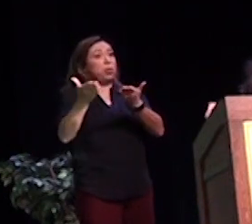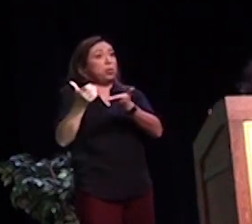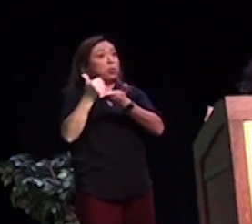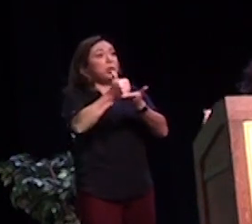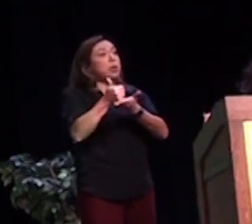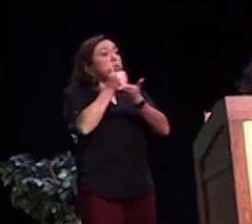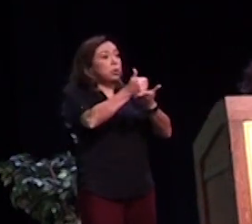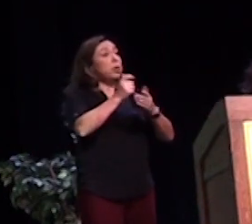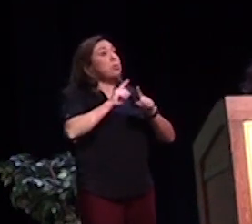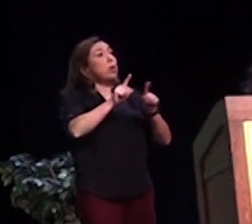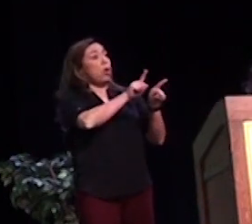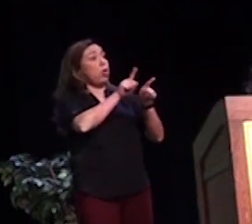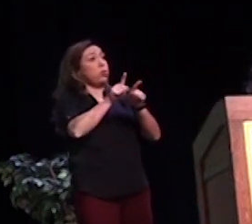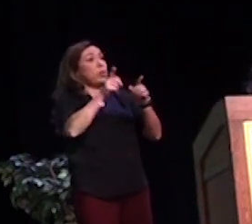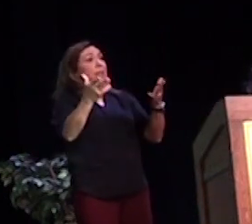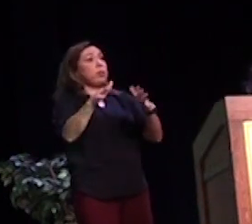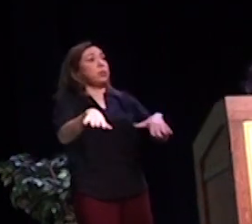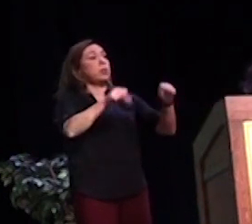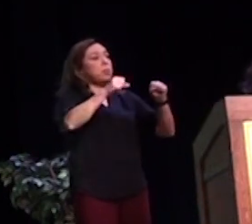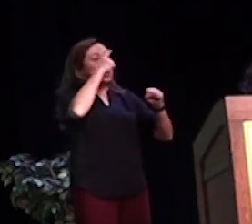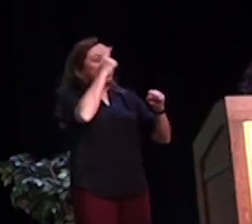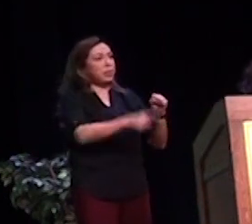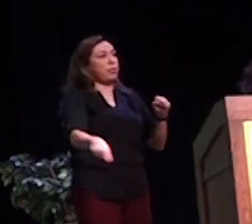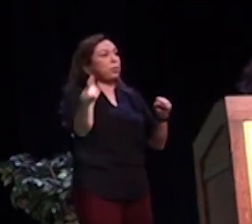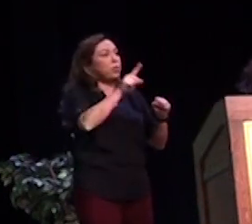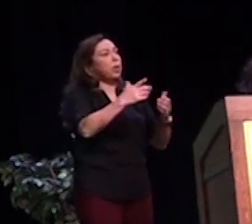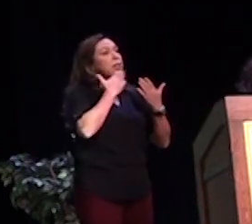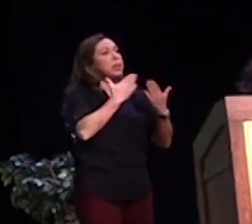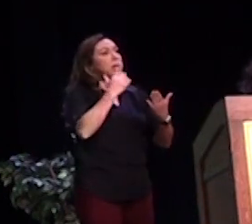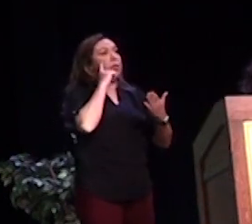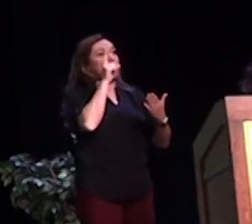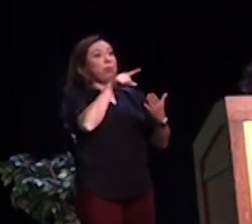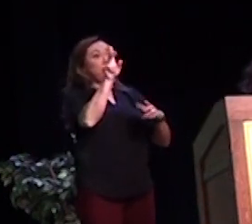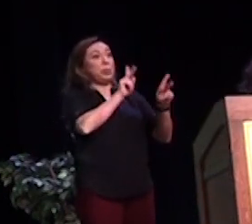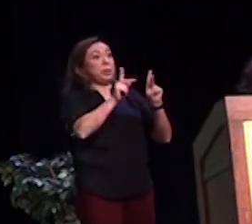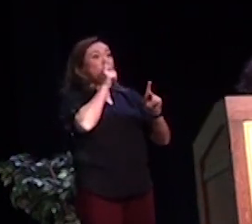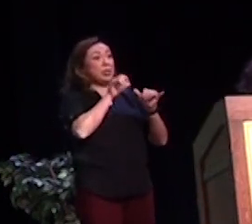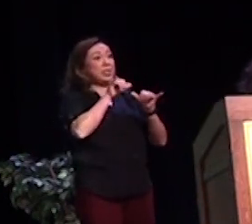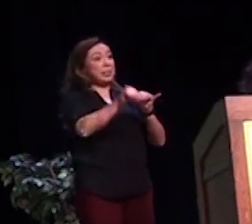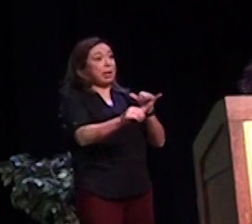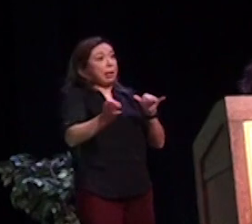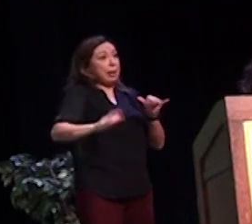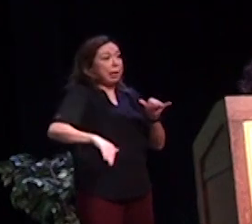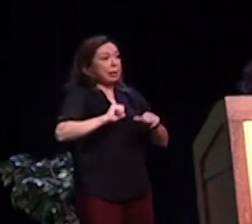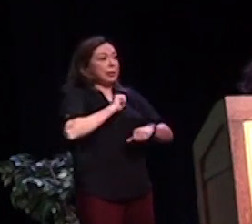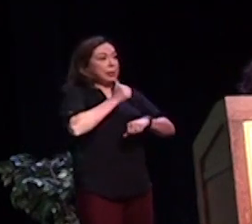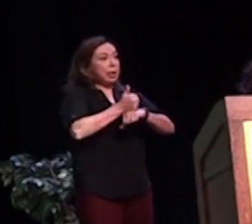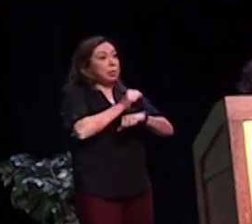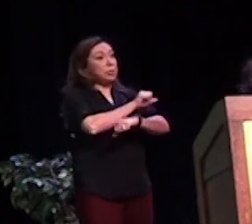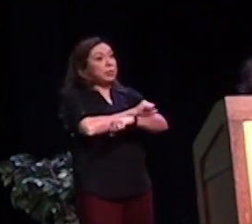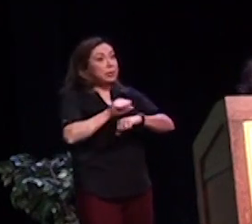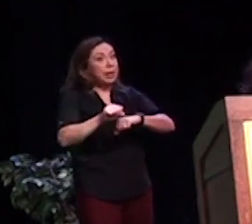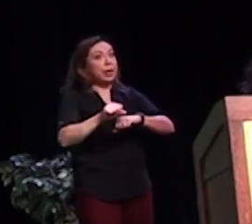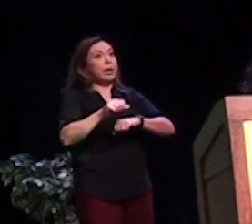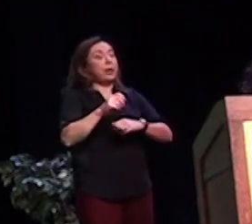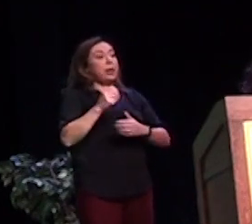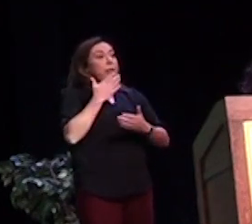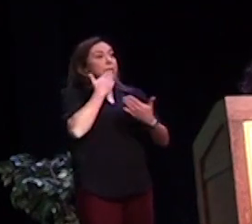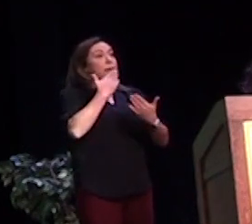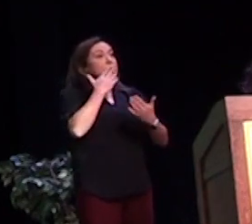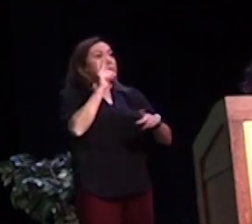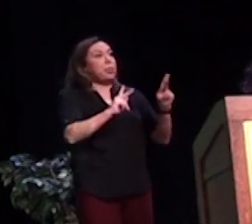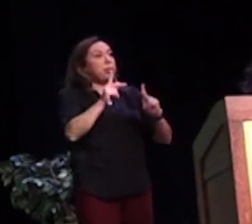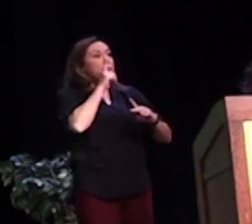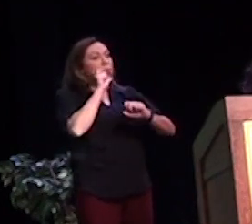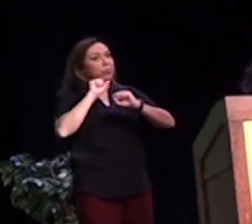It's here because of you. Thank you to the people who stayed late to set up this stage. Thank you to the people who loaded up